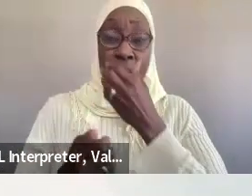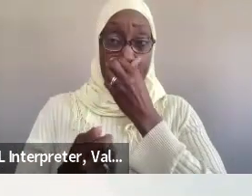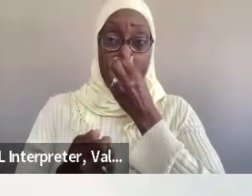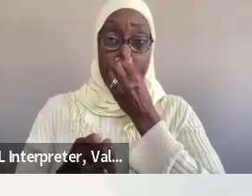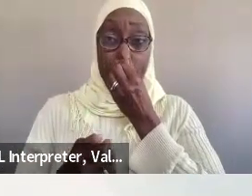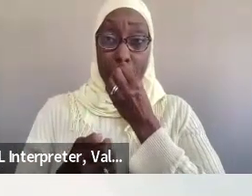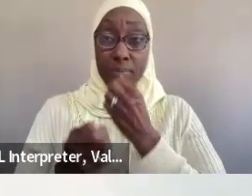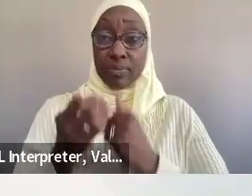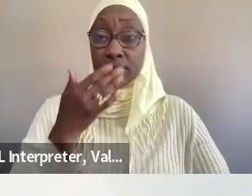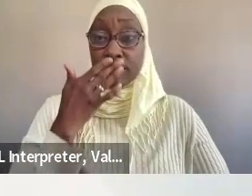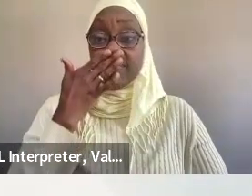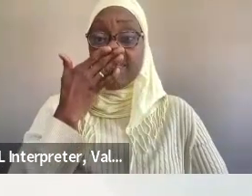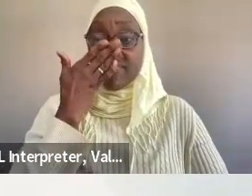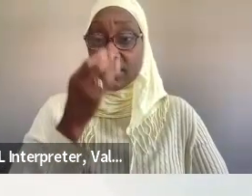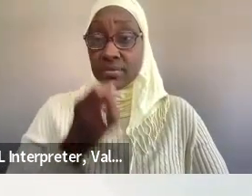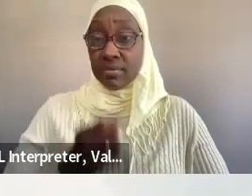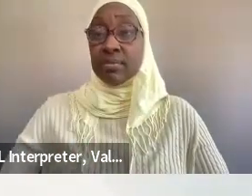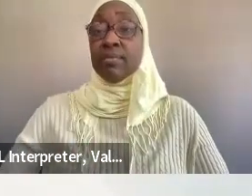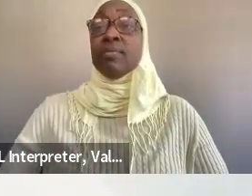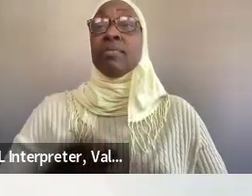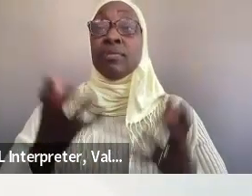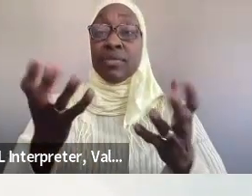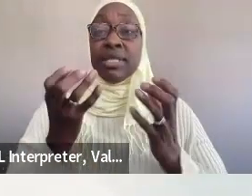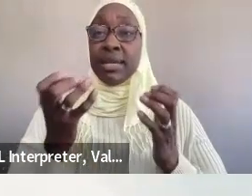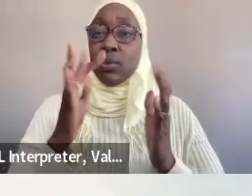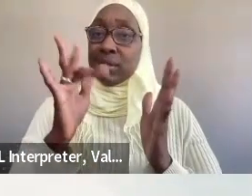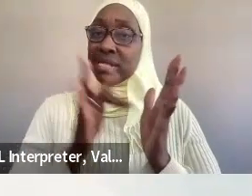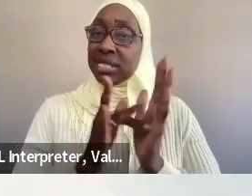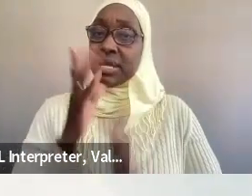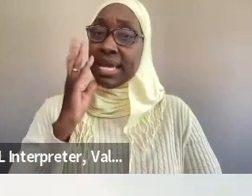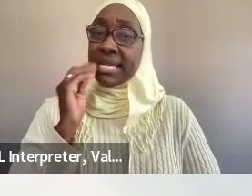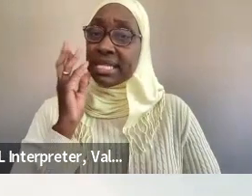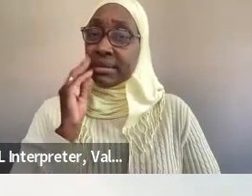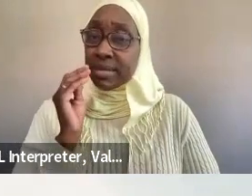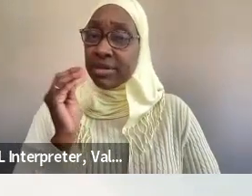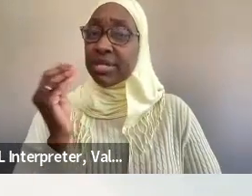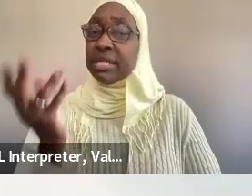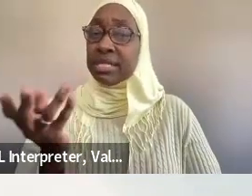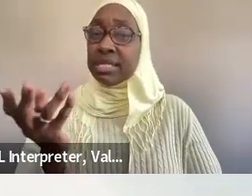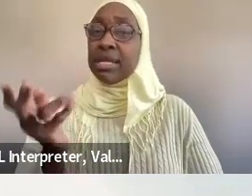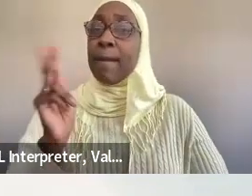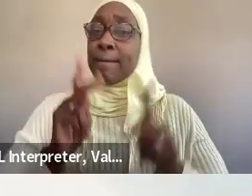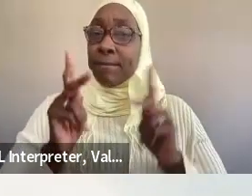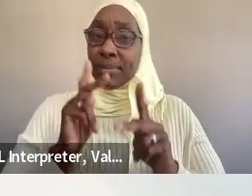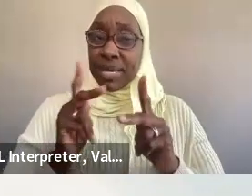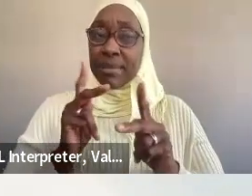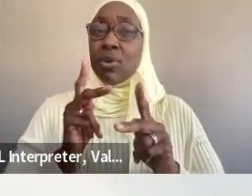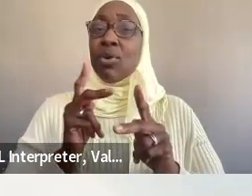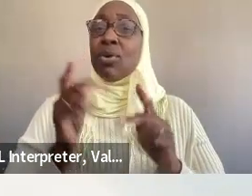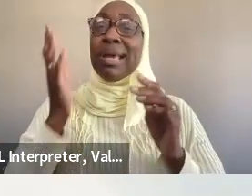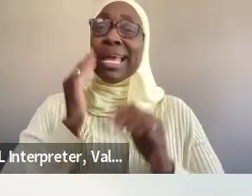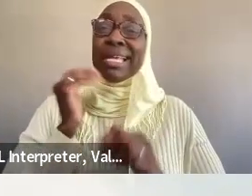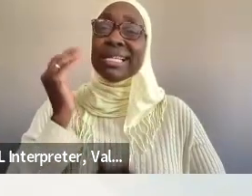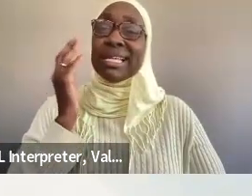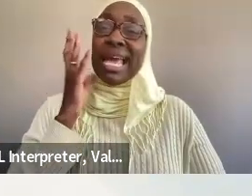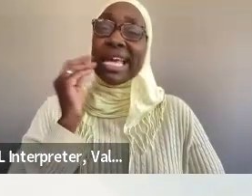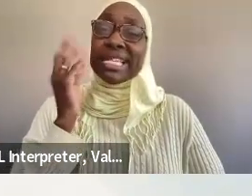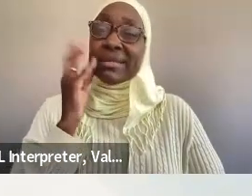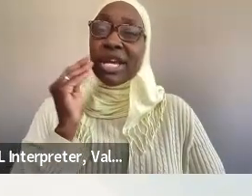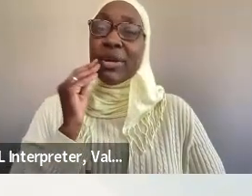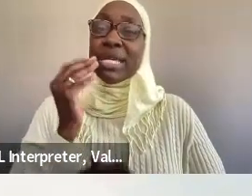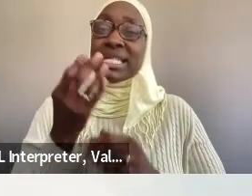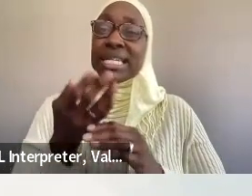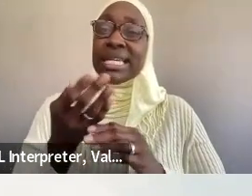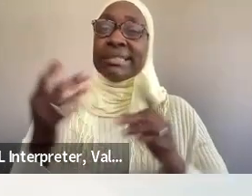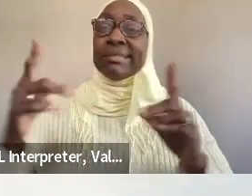really wanting to centralize the experiences of people experiencing intersectional oppression. So there's a variety of groups up